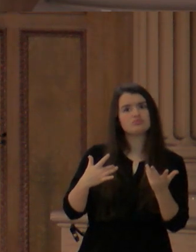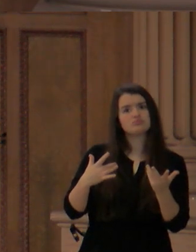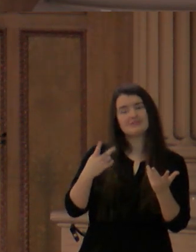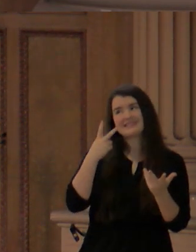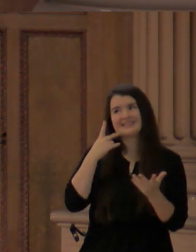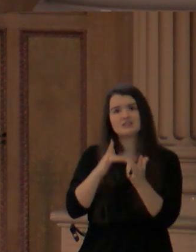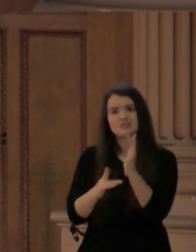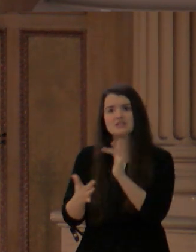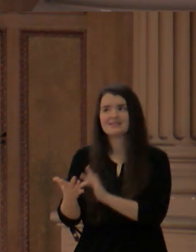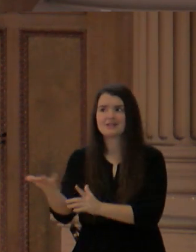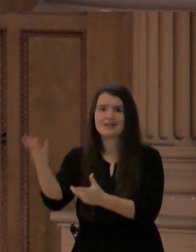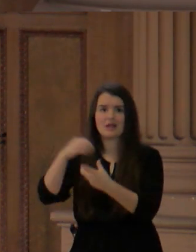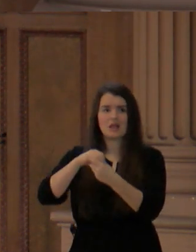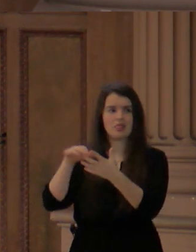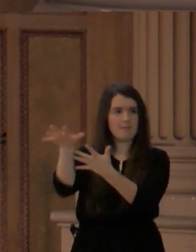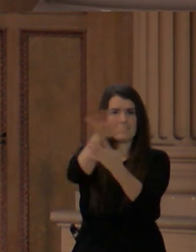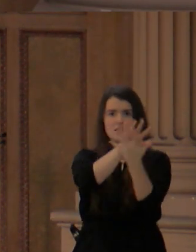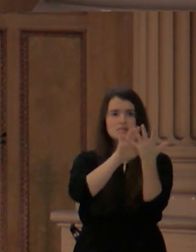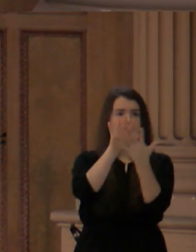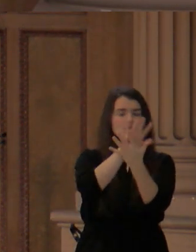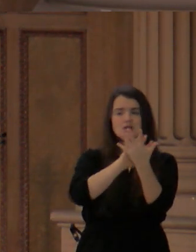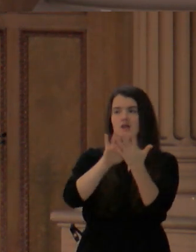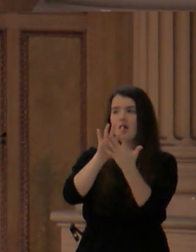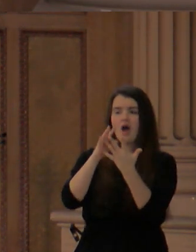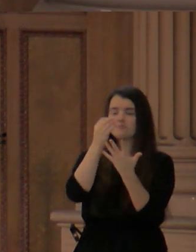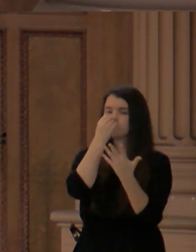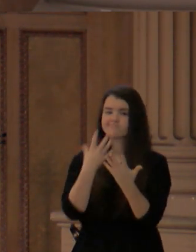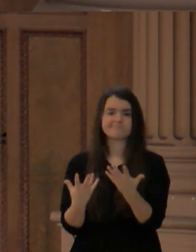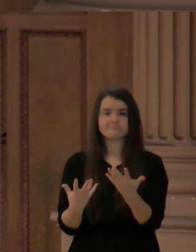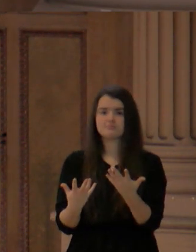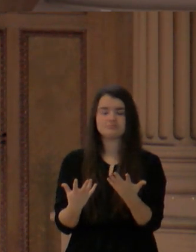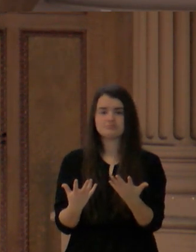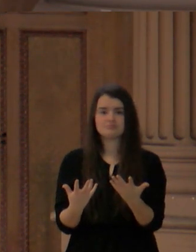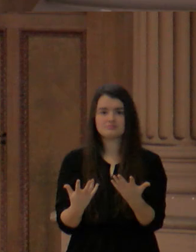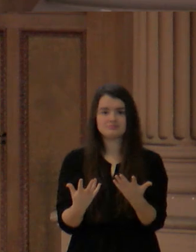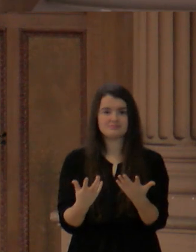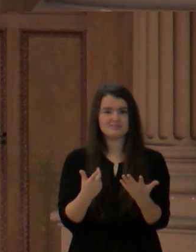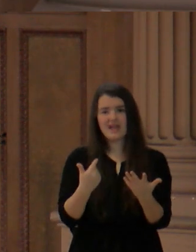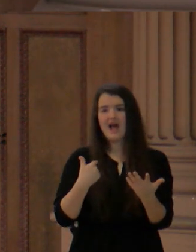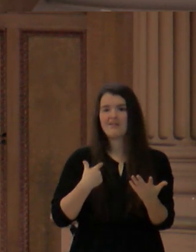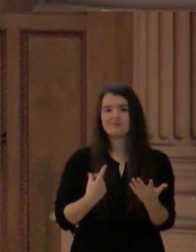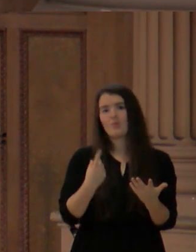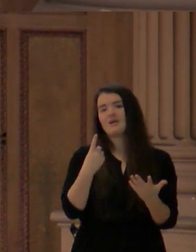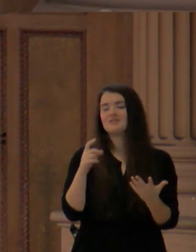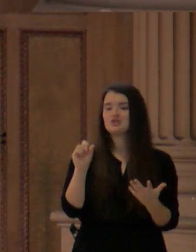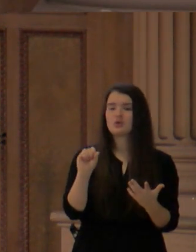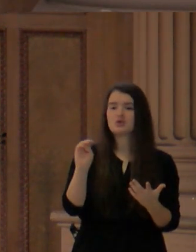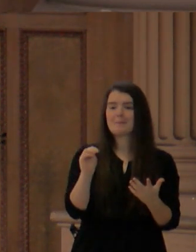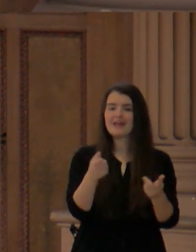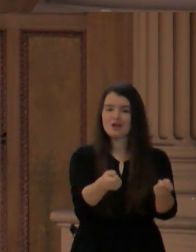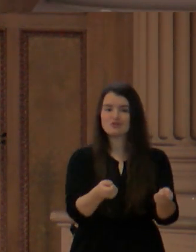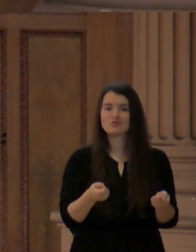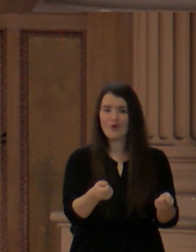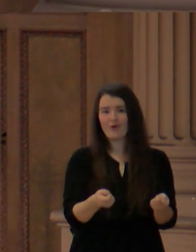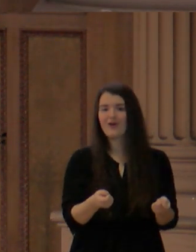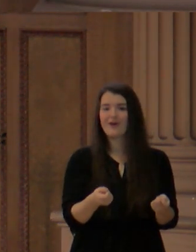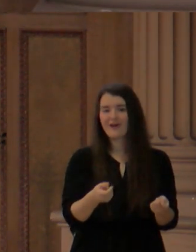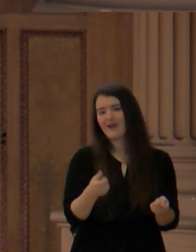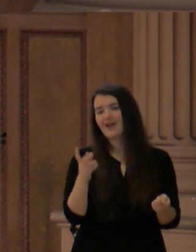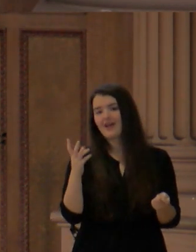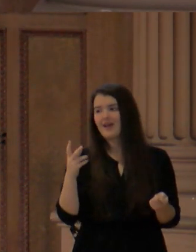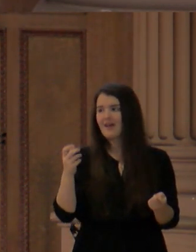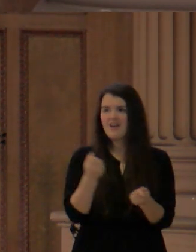us because it's so commonplace it goes in the same social media drawer as that onion chopper and so it's like it's not that big of a deal